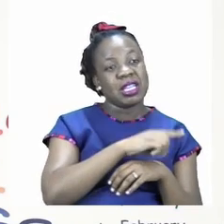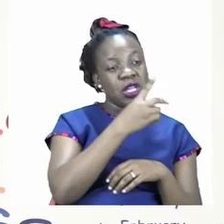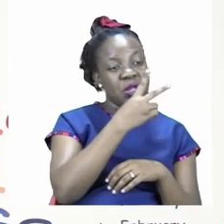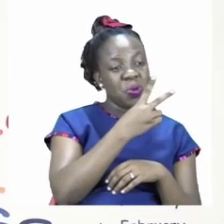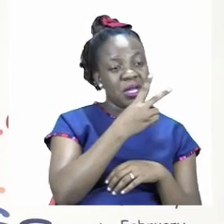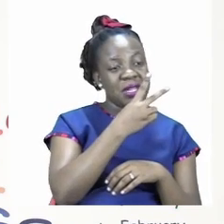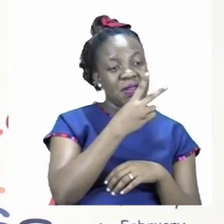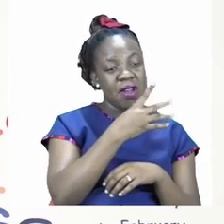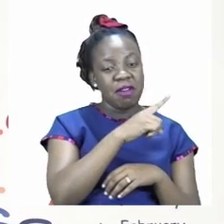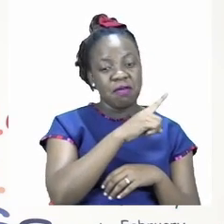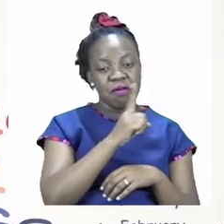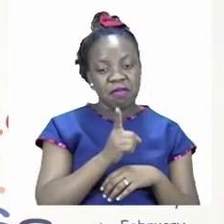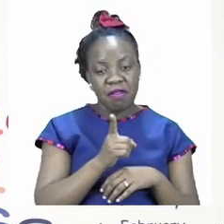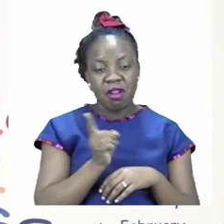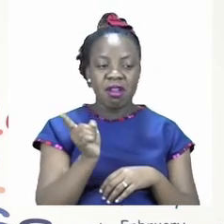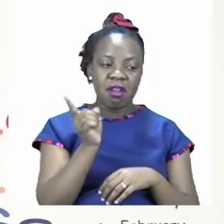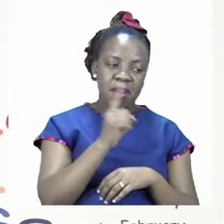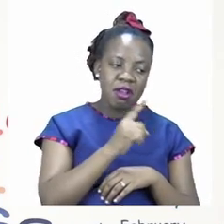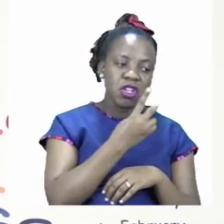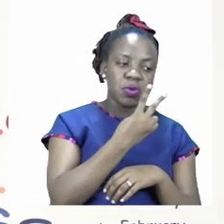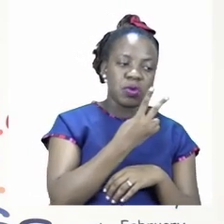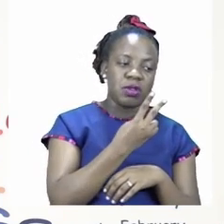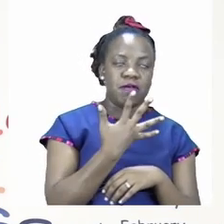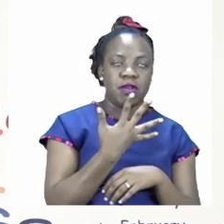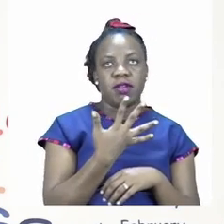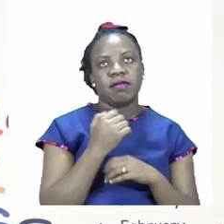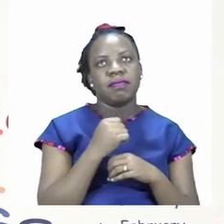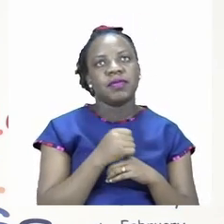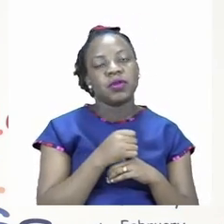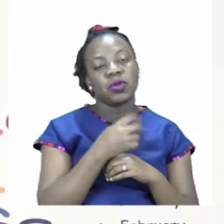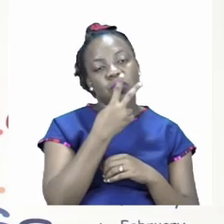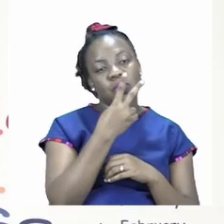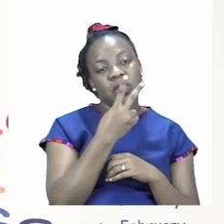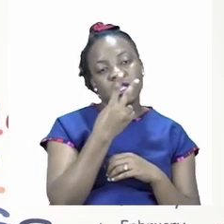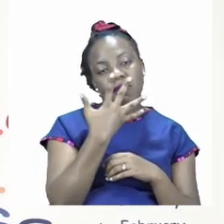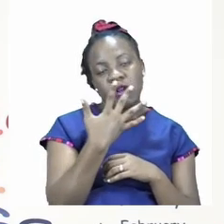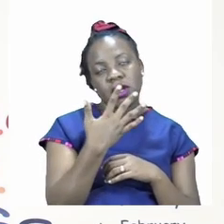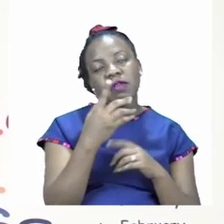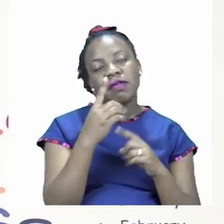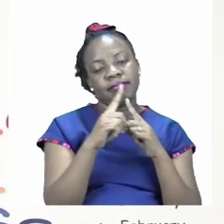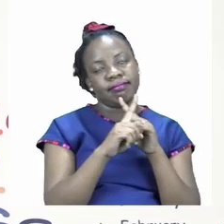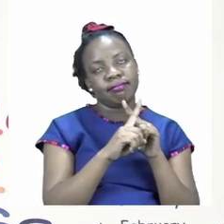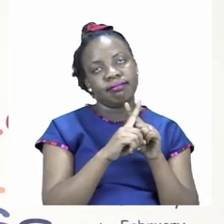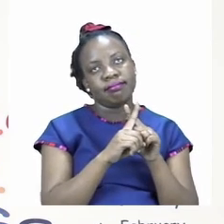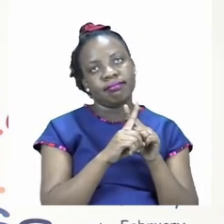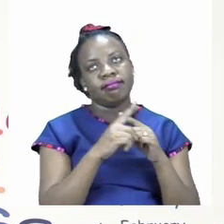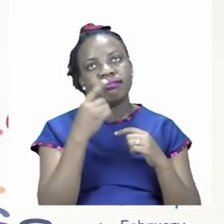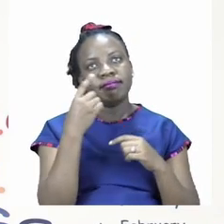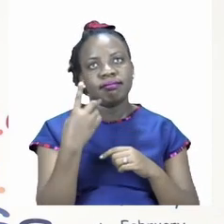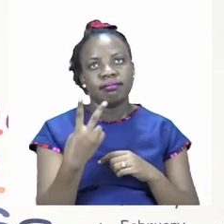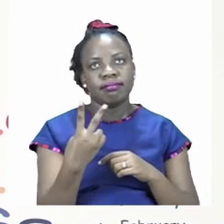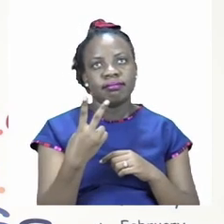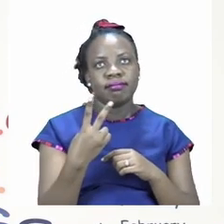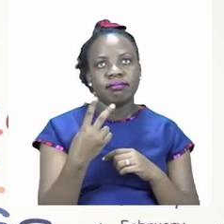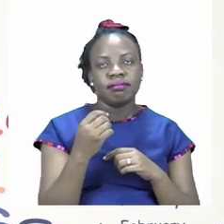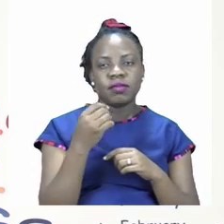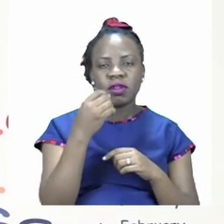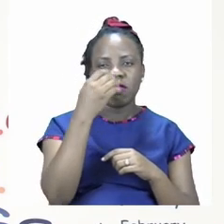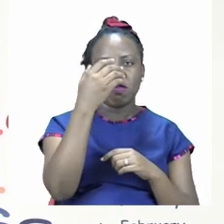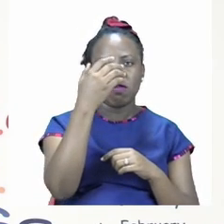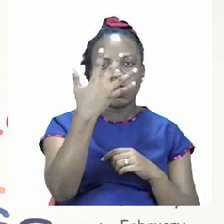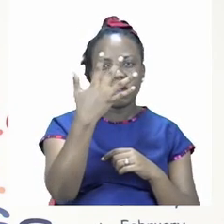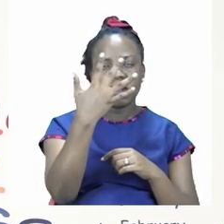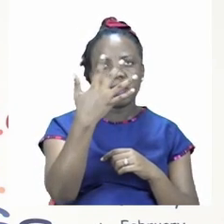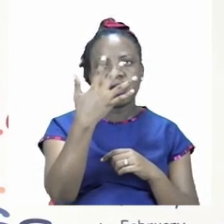we start by saying 5 times 2. 5 times 2, boys and girls, is 10.